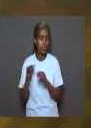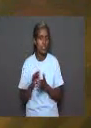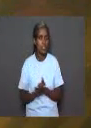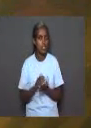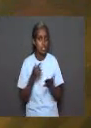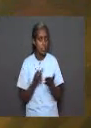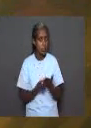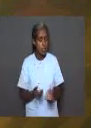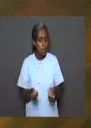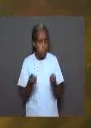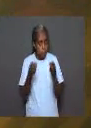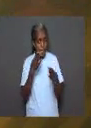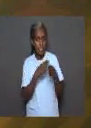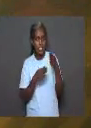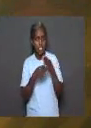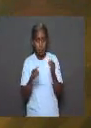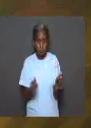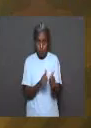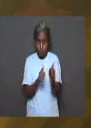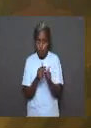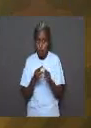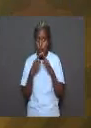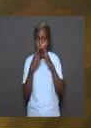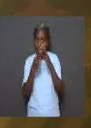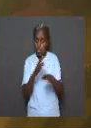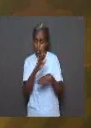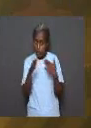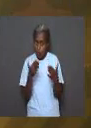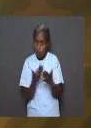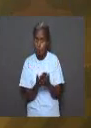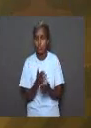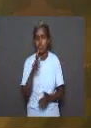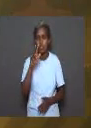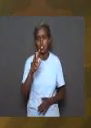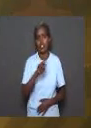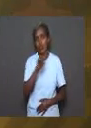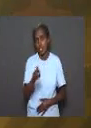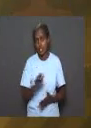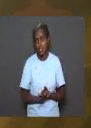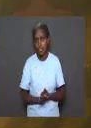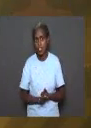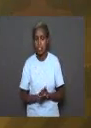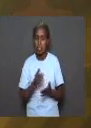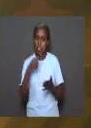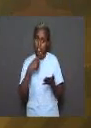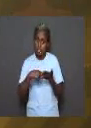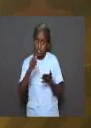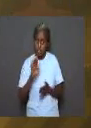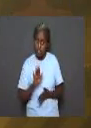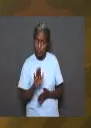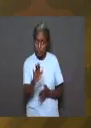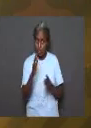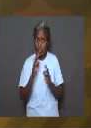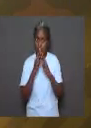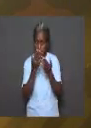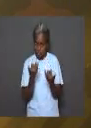Hello, students. There were many steps to follow to answer all three questions. Let us